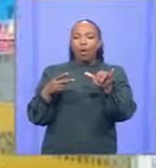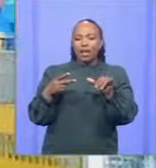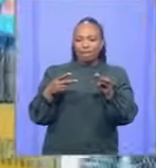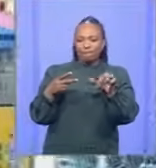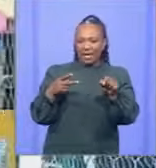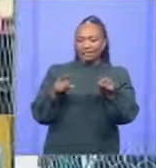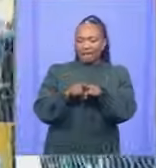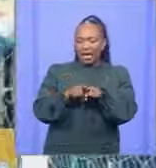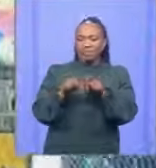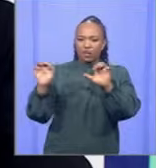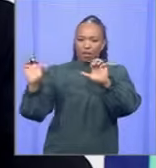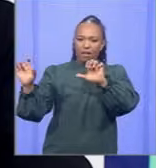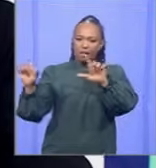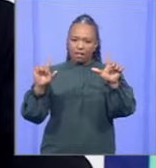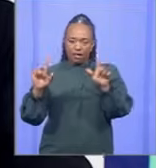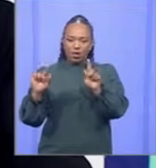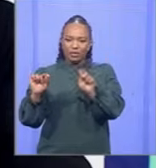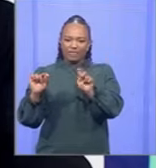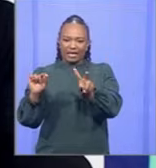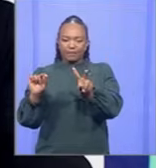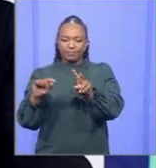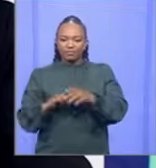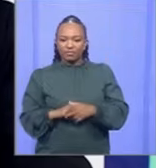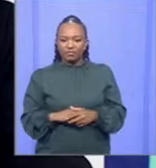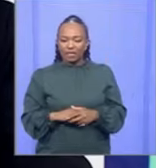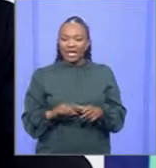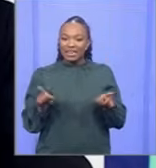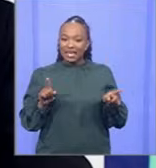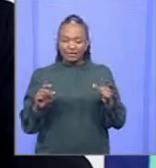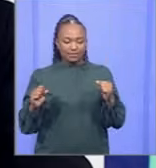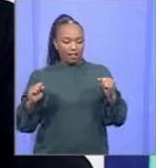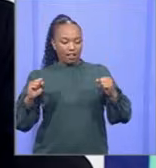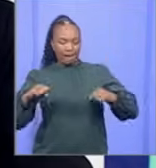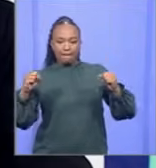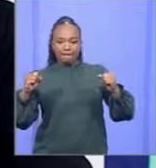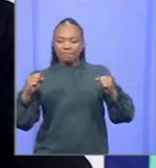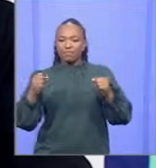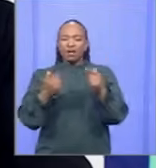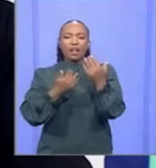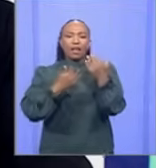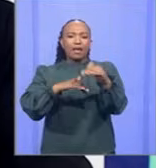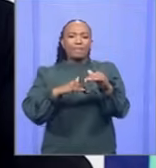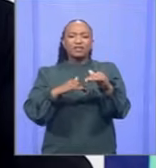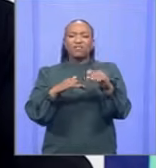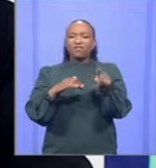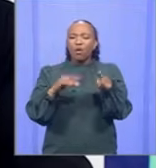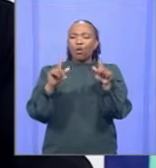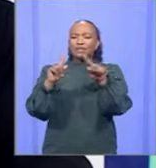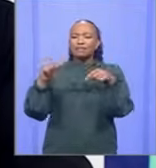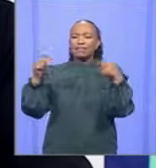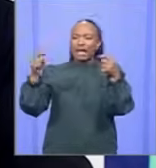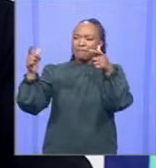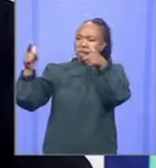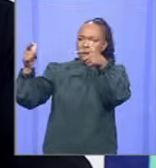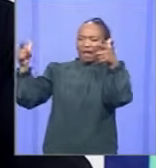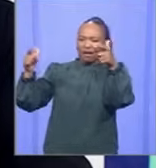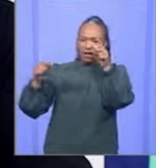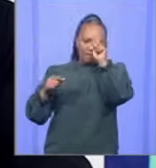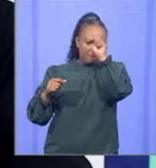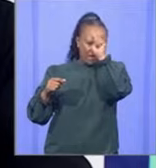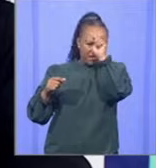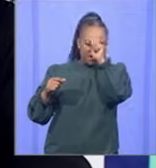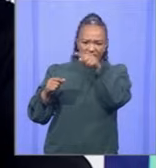about this new cycle is also that it's not just limited, to just the senior teams. For example, Bafana. It's